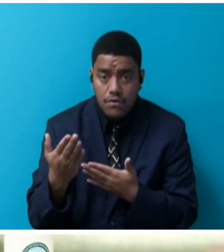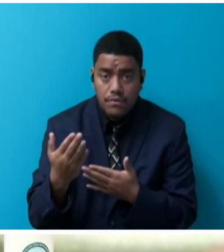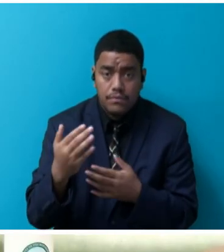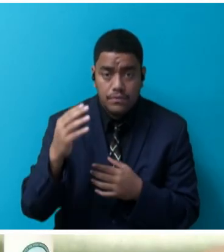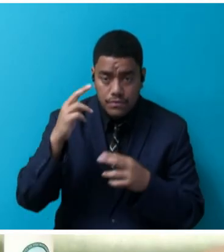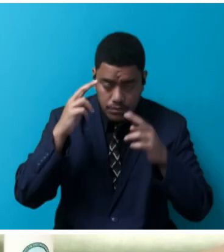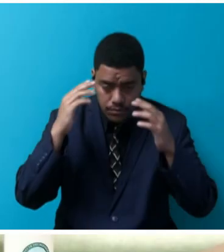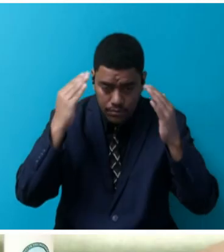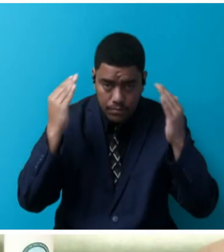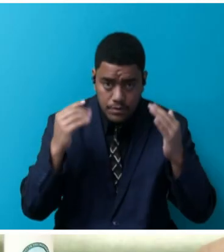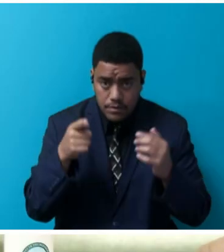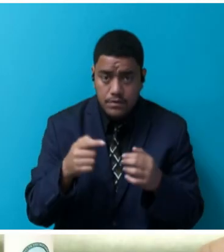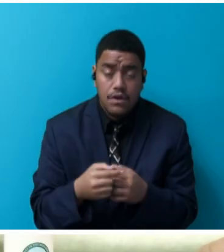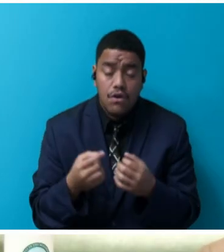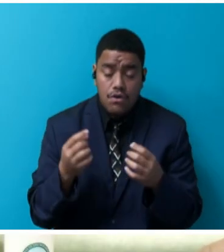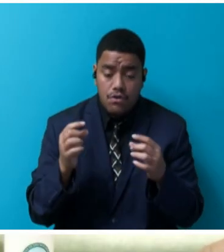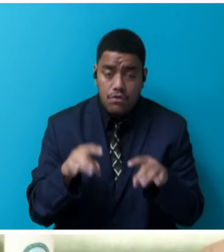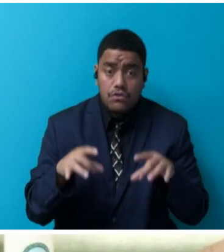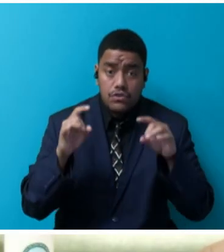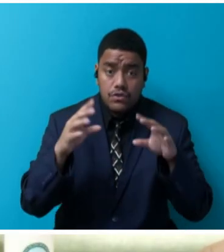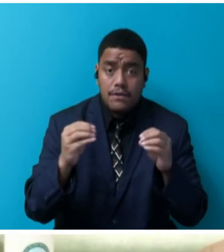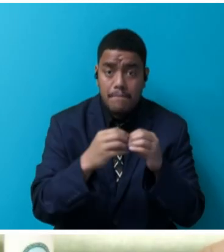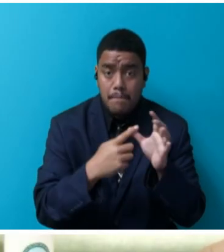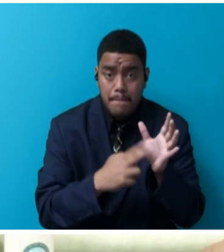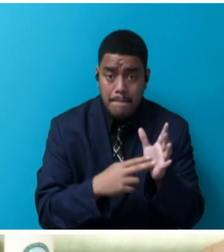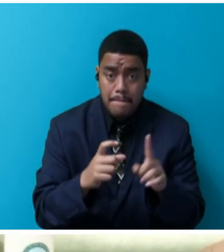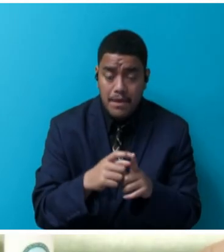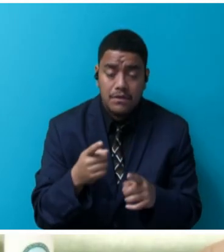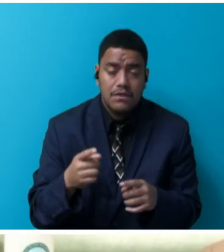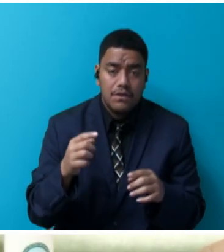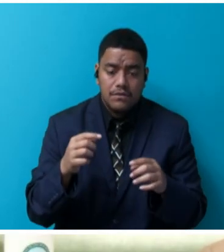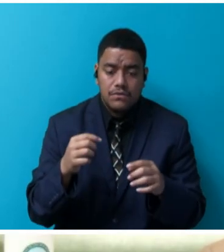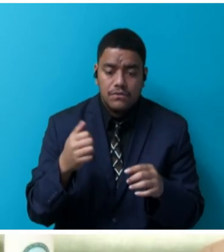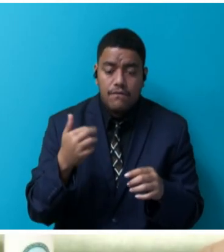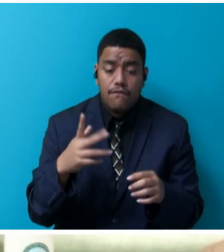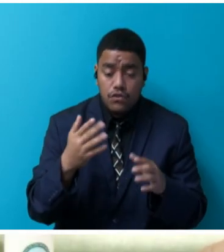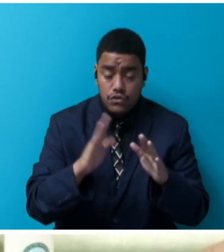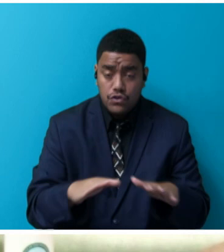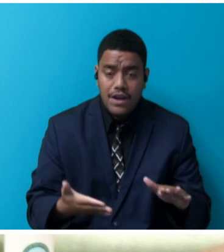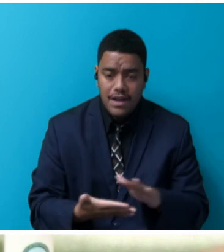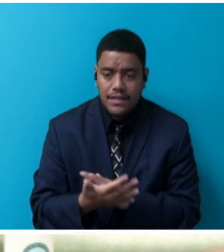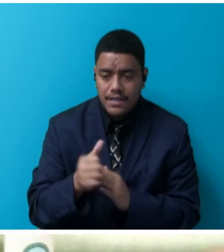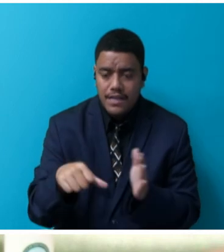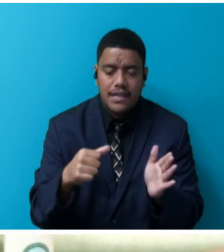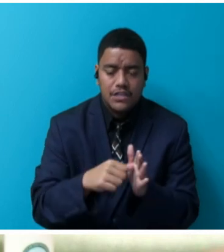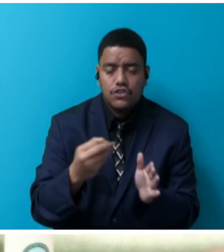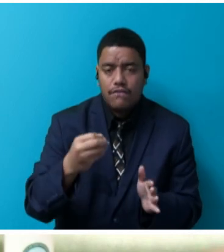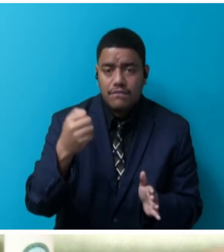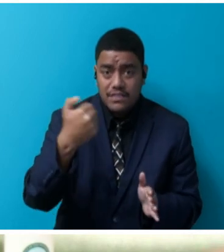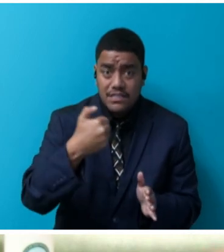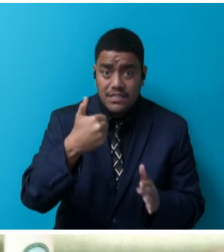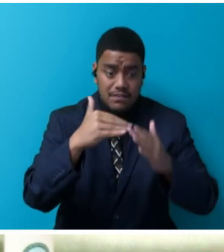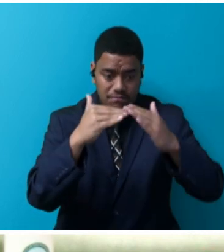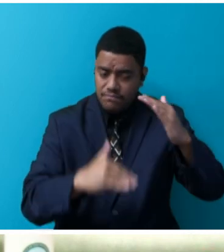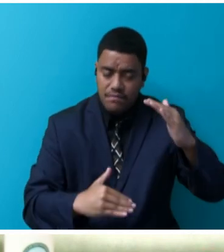closely following the Australian ban on social media use for children under the age of 16.